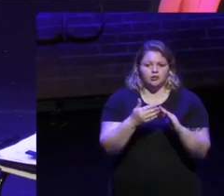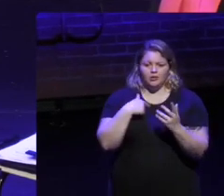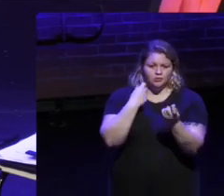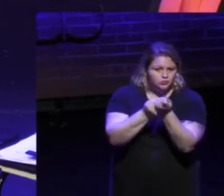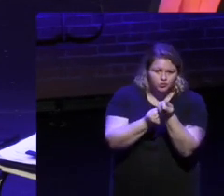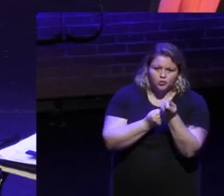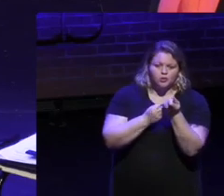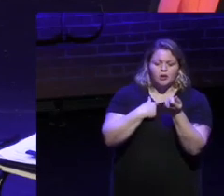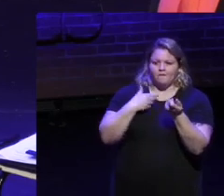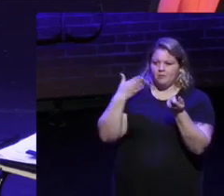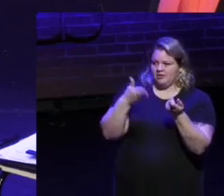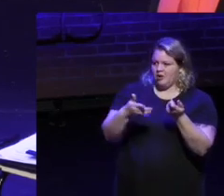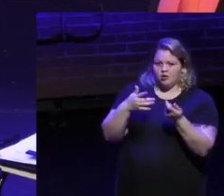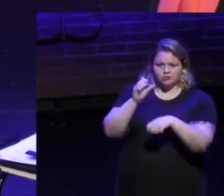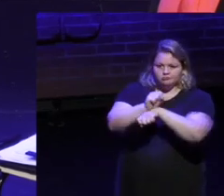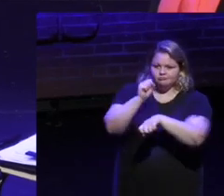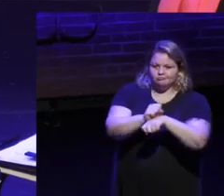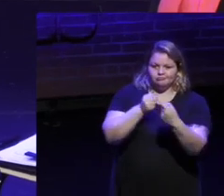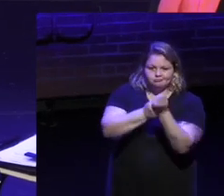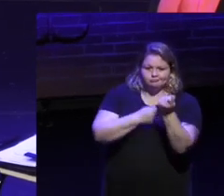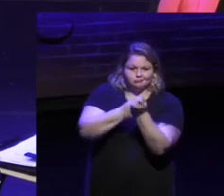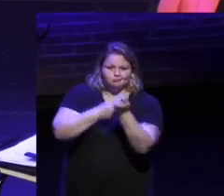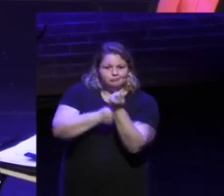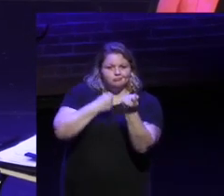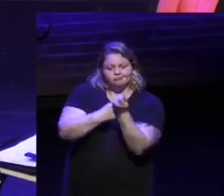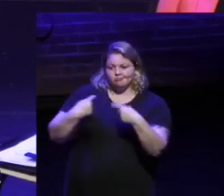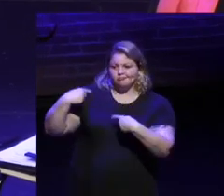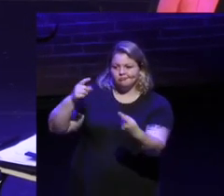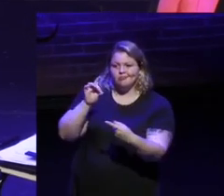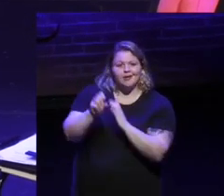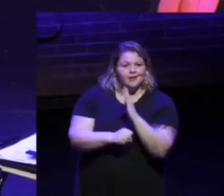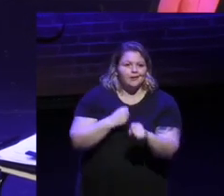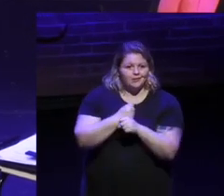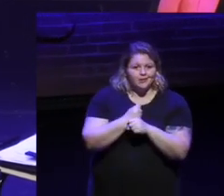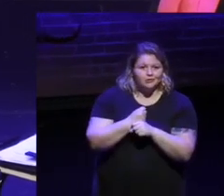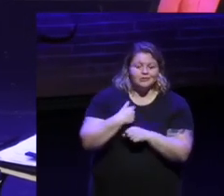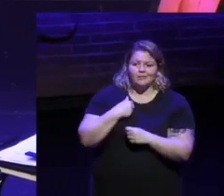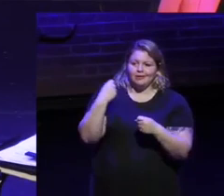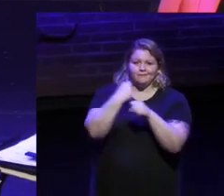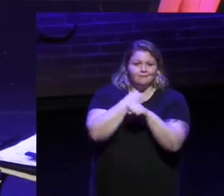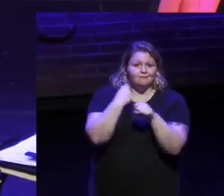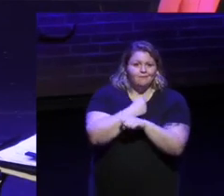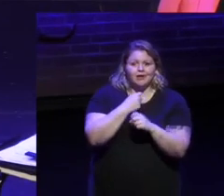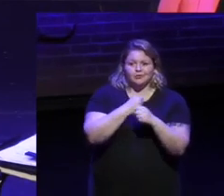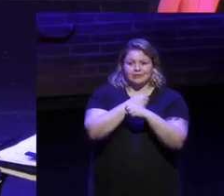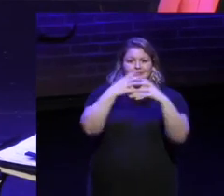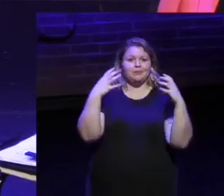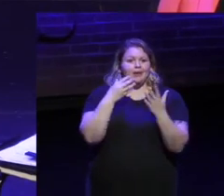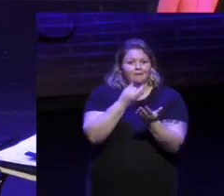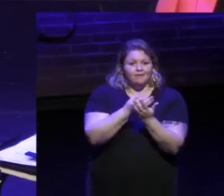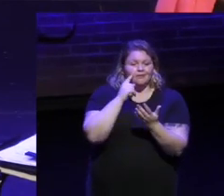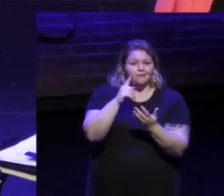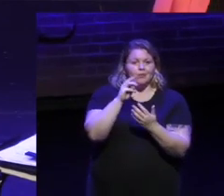there for the last 8 years in the state Senate fighting to expand funding for the Mass Cultural Council, fighting to